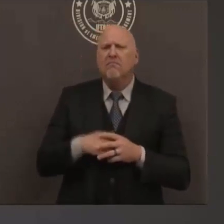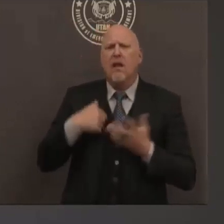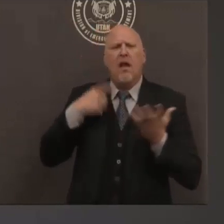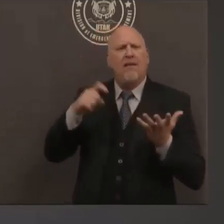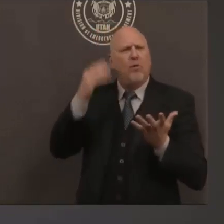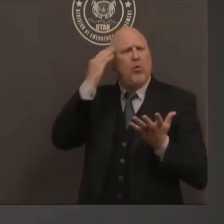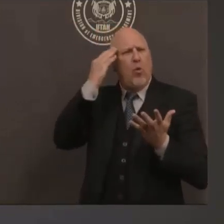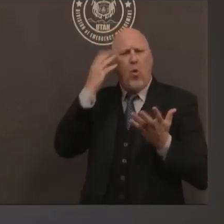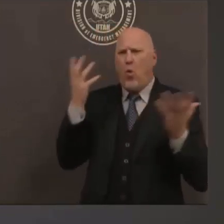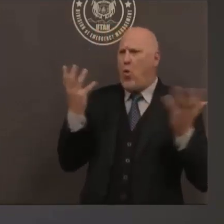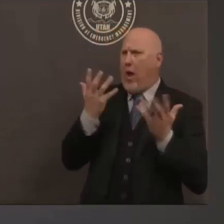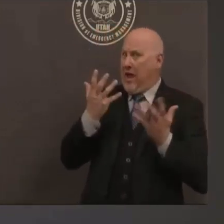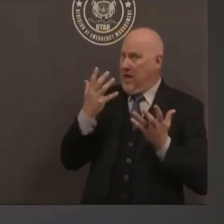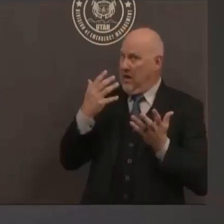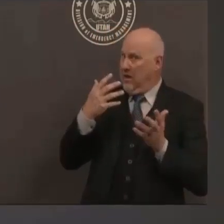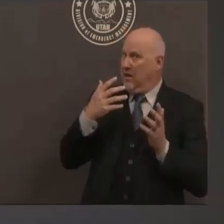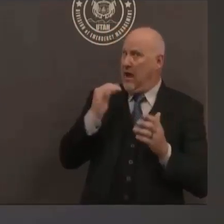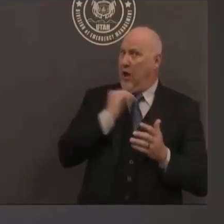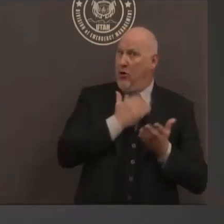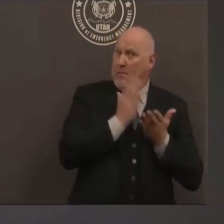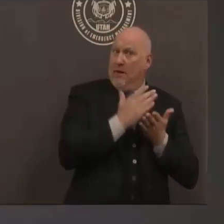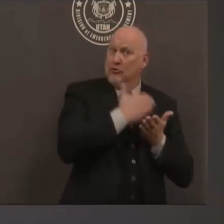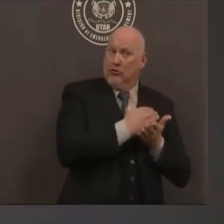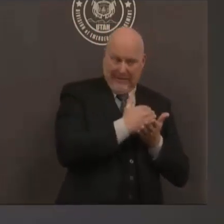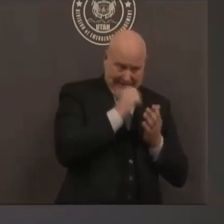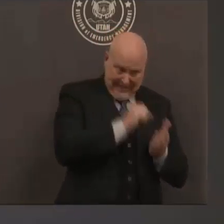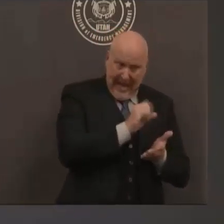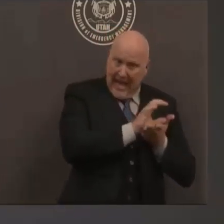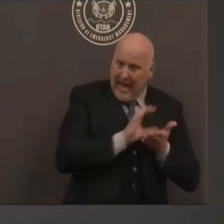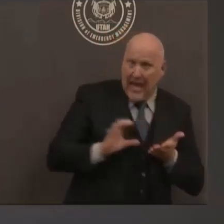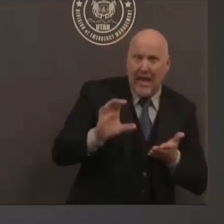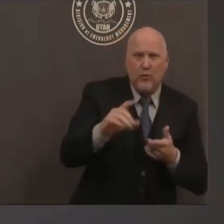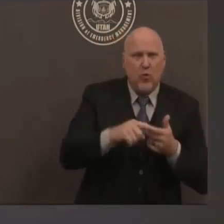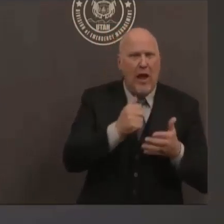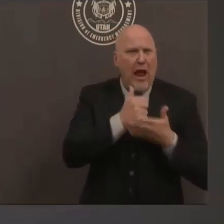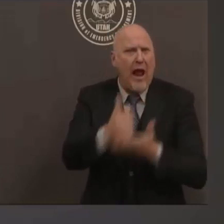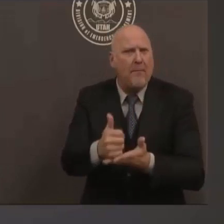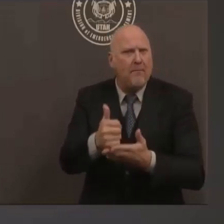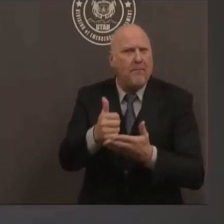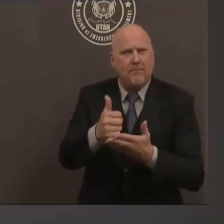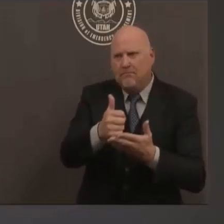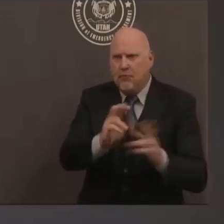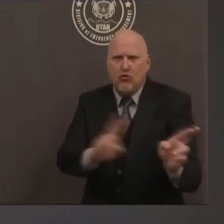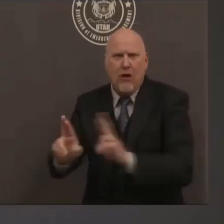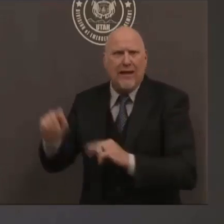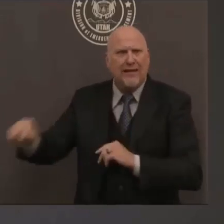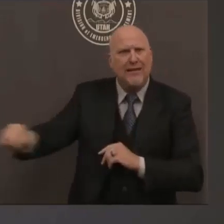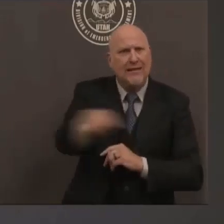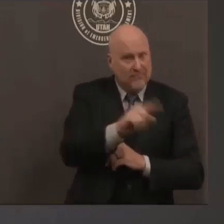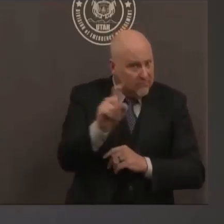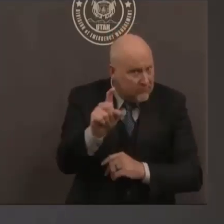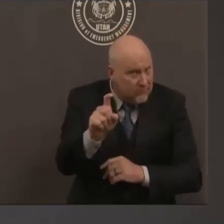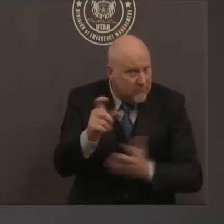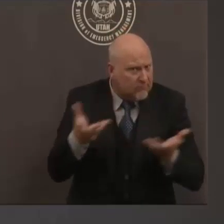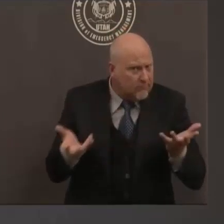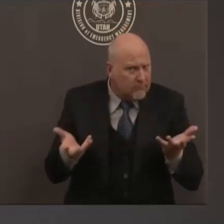the legislature, although they have monies coming in, we have this federal money and our own monies and our rainy day fund, et cetera, which are part of the solution, we need